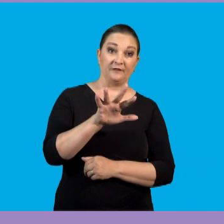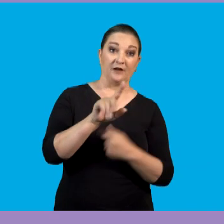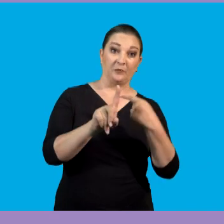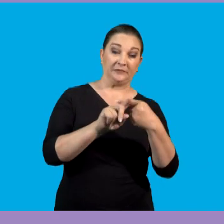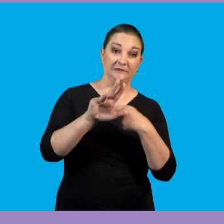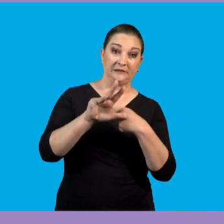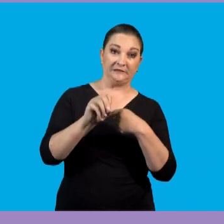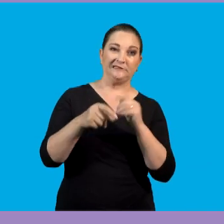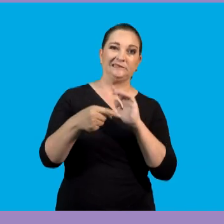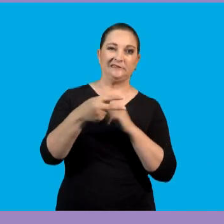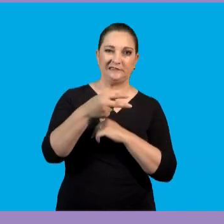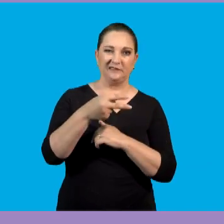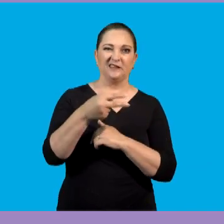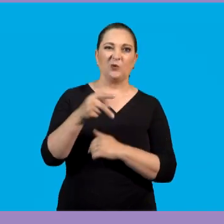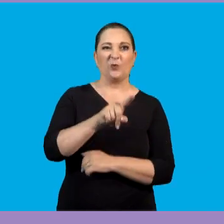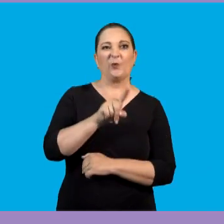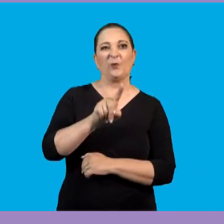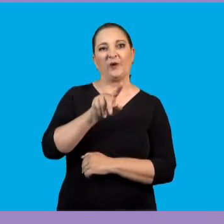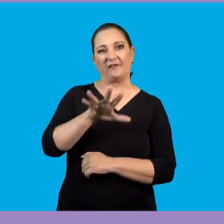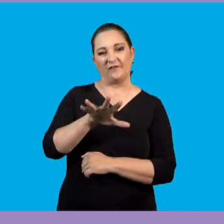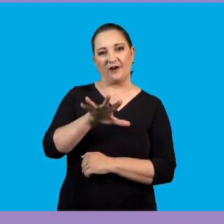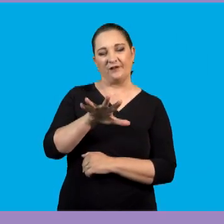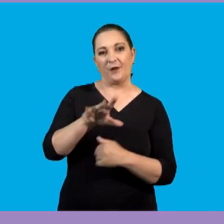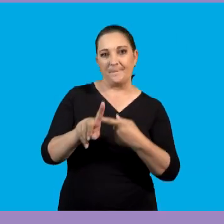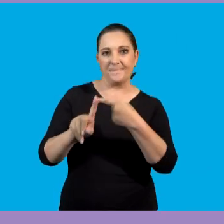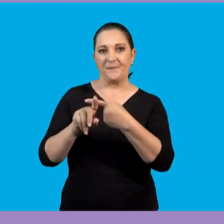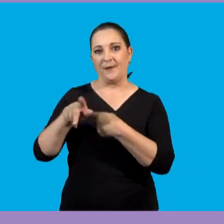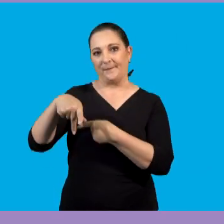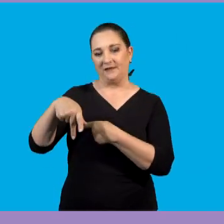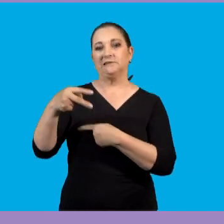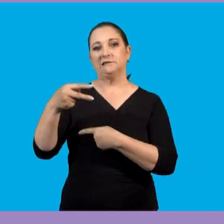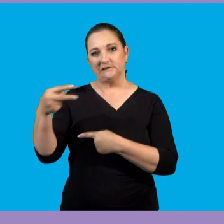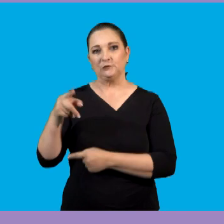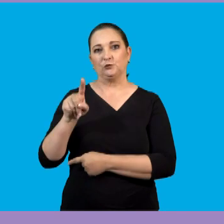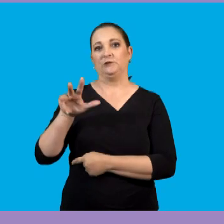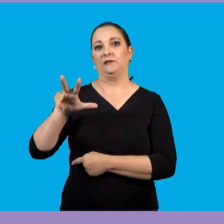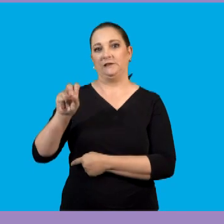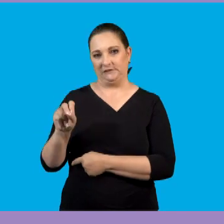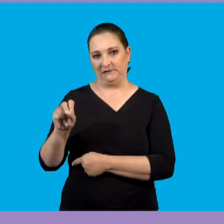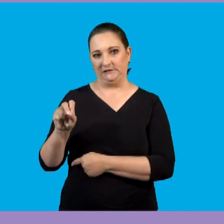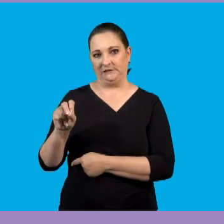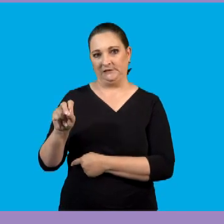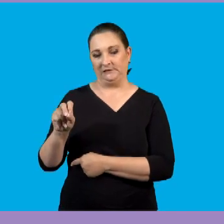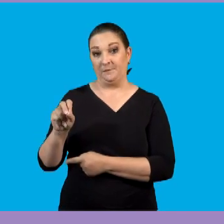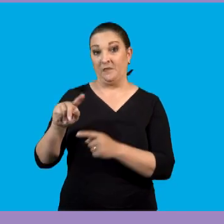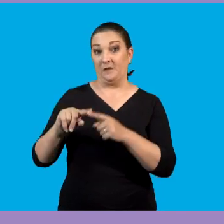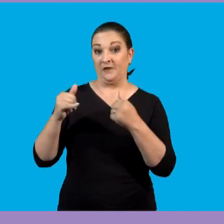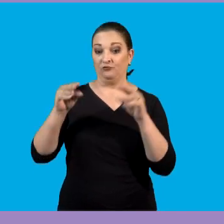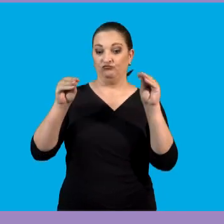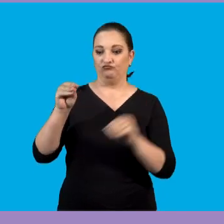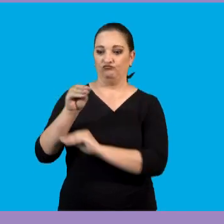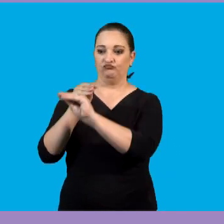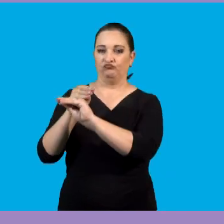115 degrees, plus angle P is equals to 180 degrees. And if we use the